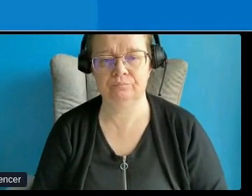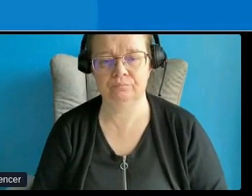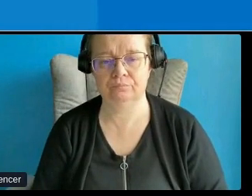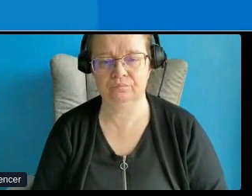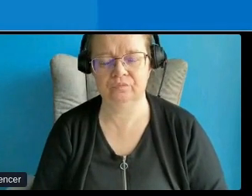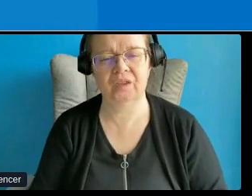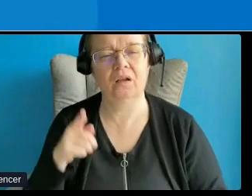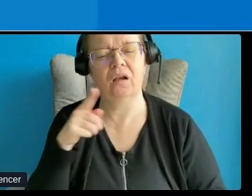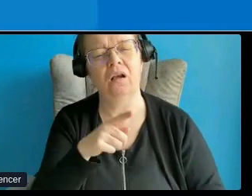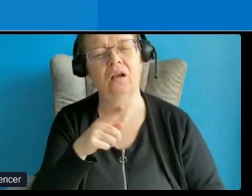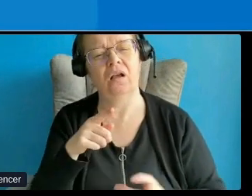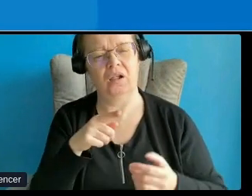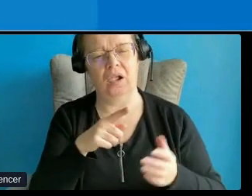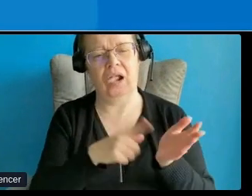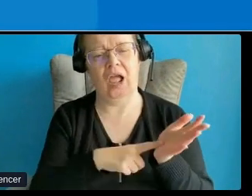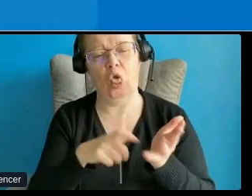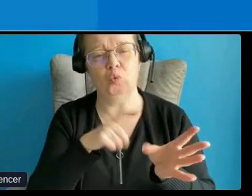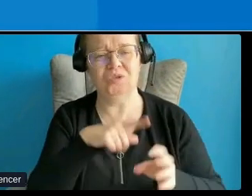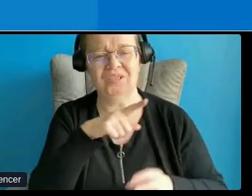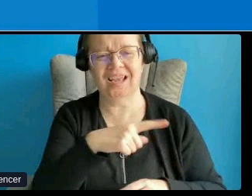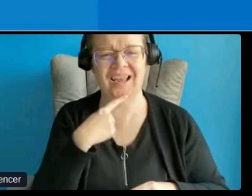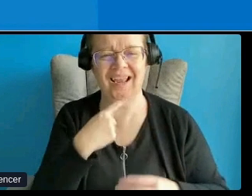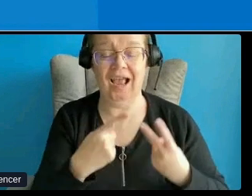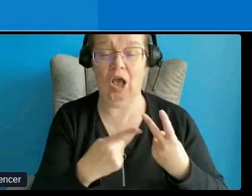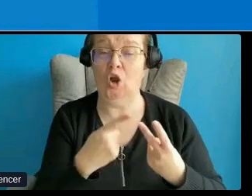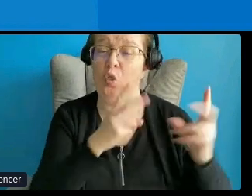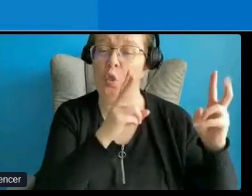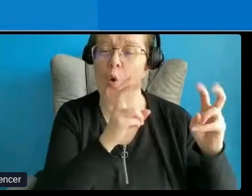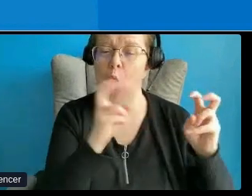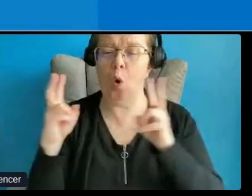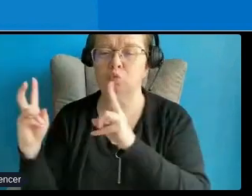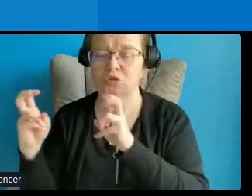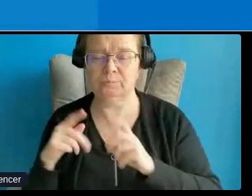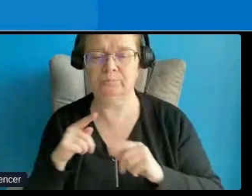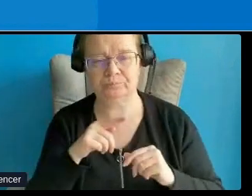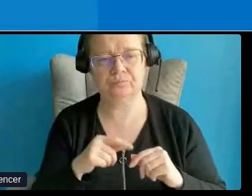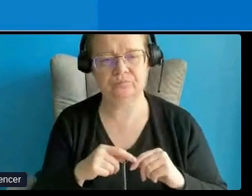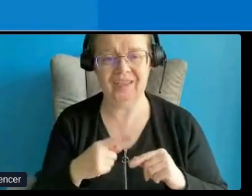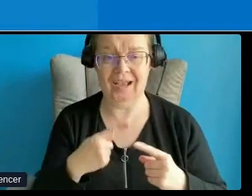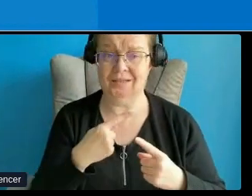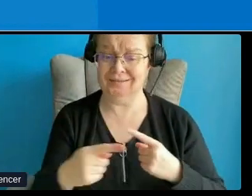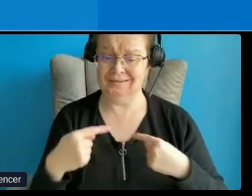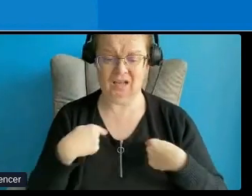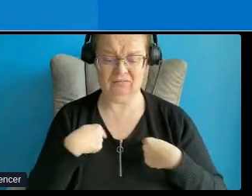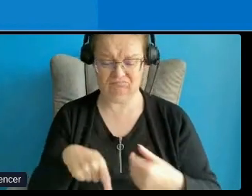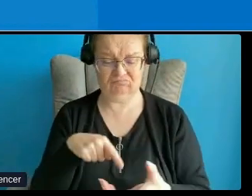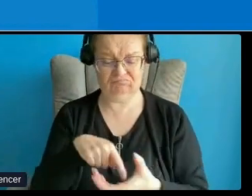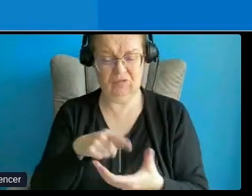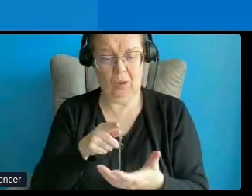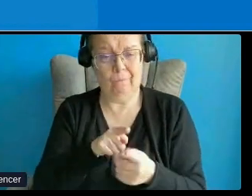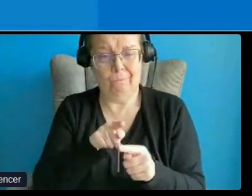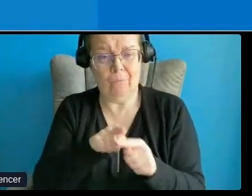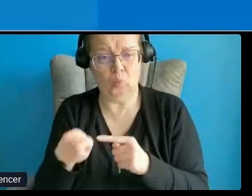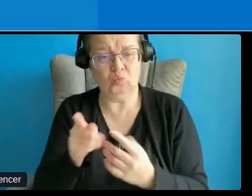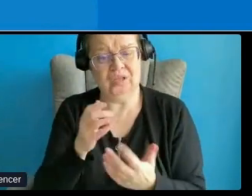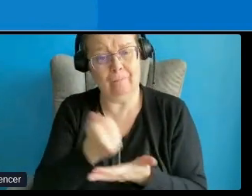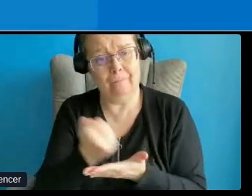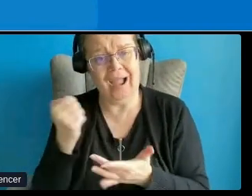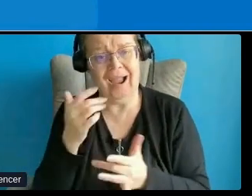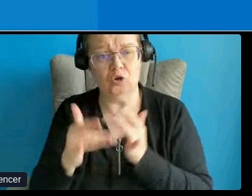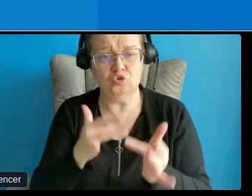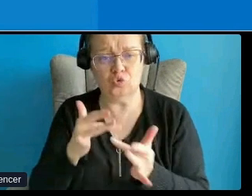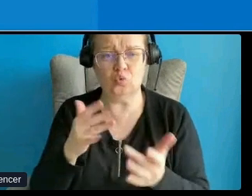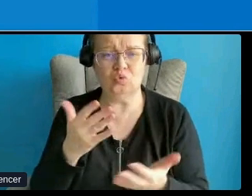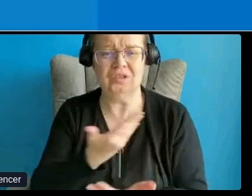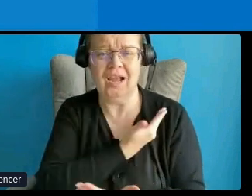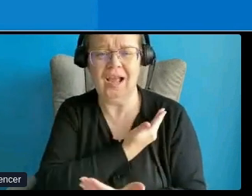And again, relating to those accessibility features, we've got another couple of quotes for you. So, since I mainly access my banking and insurance products online,